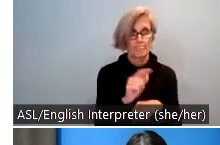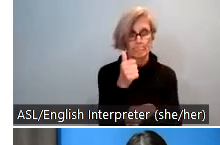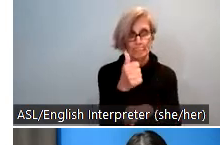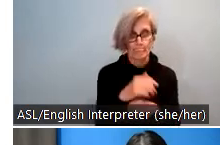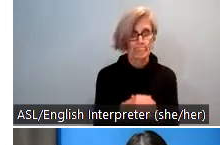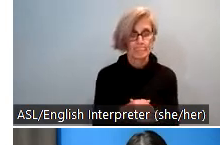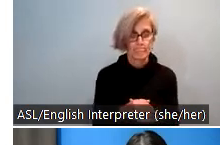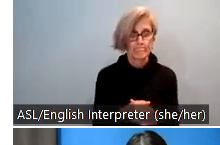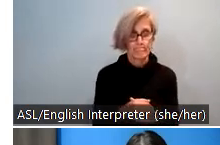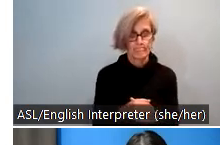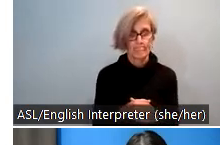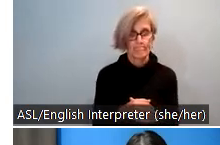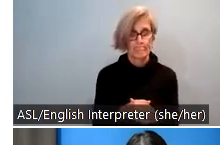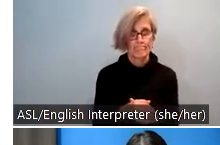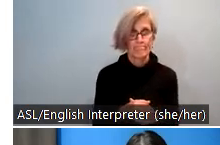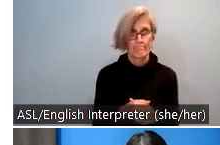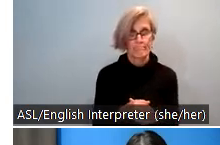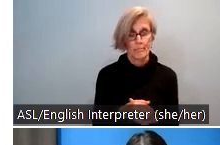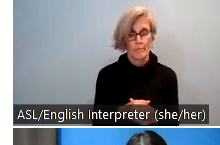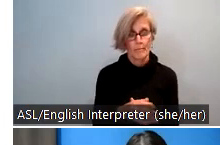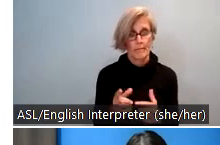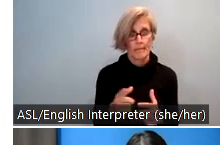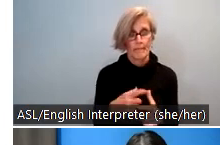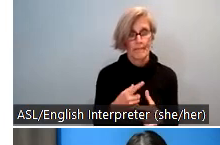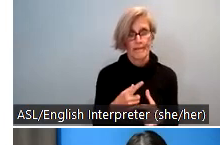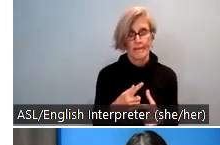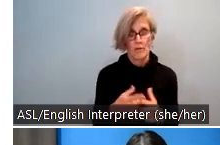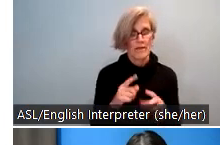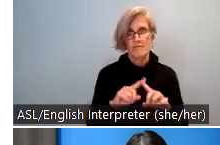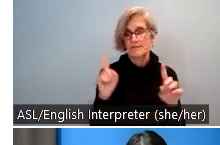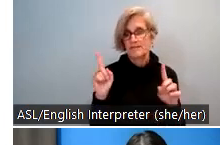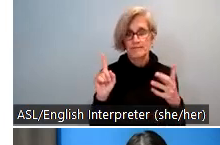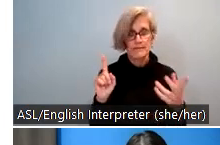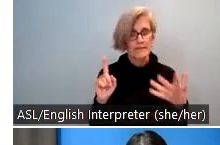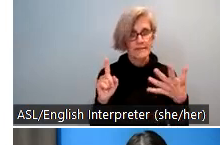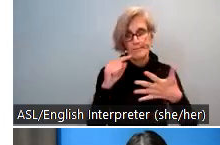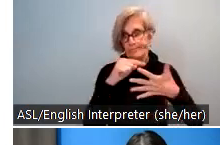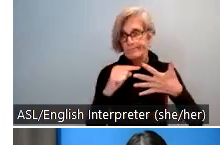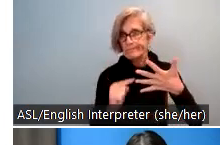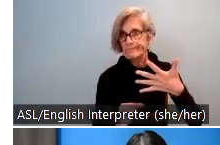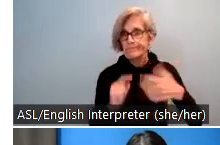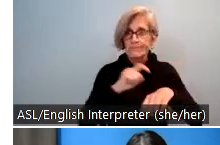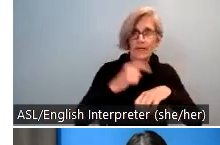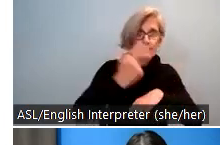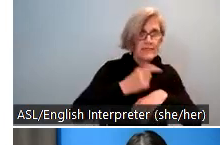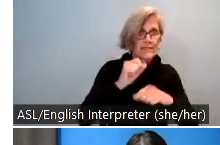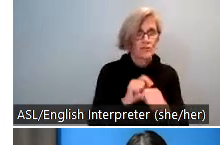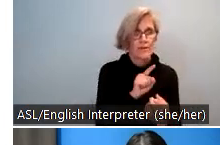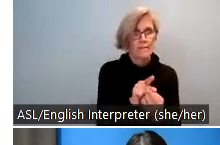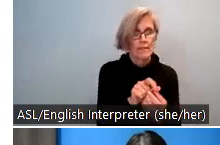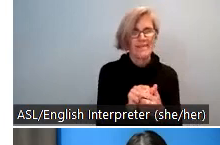log into that link, and it will provide opportunities on a calendar, 60-minute